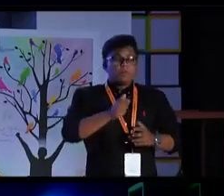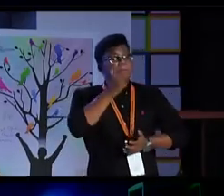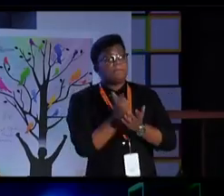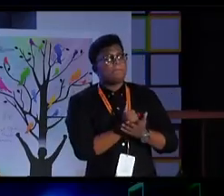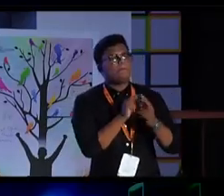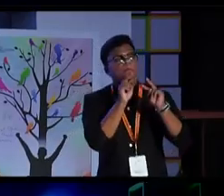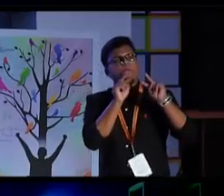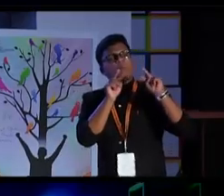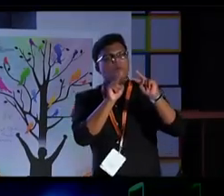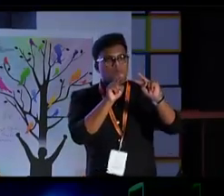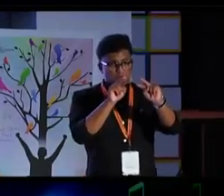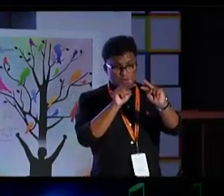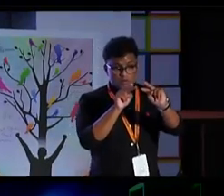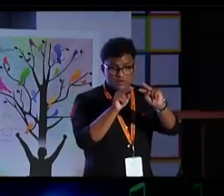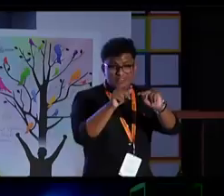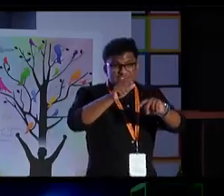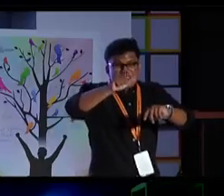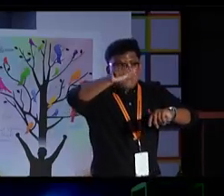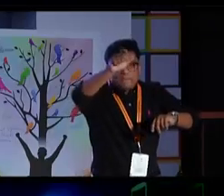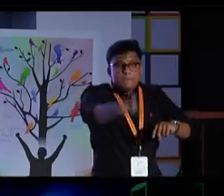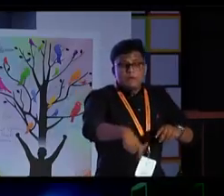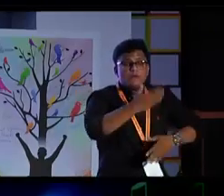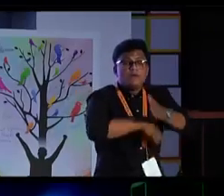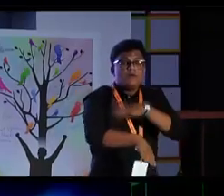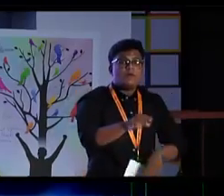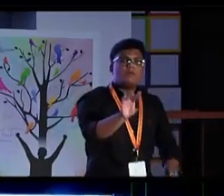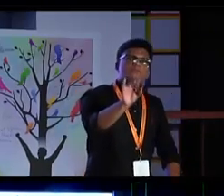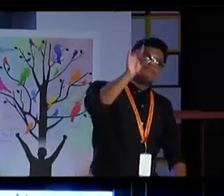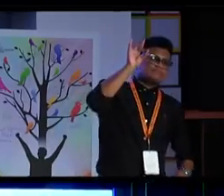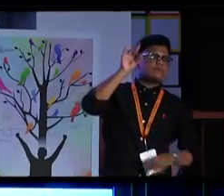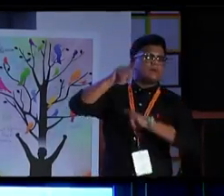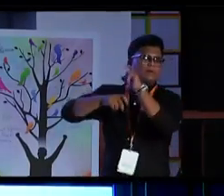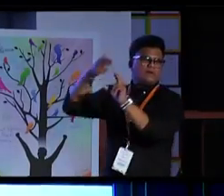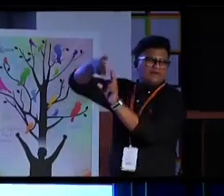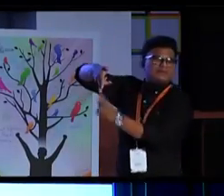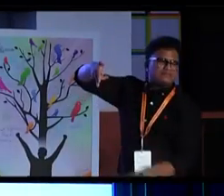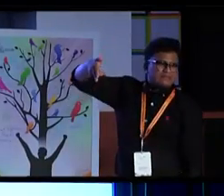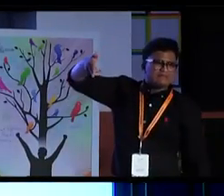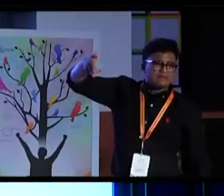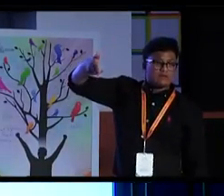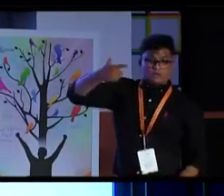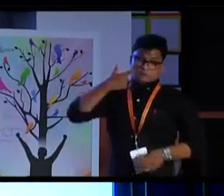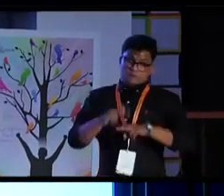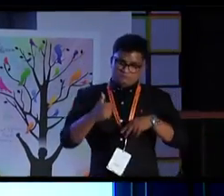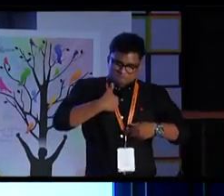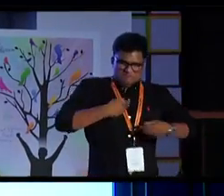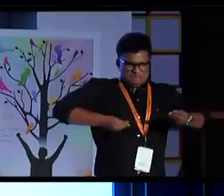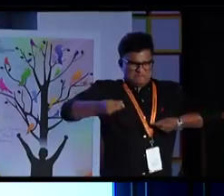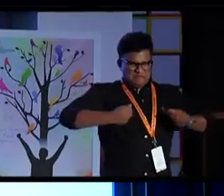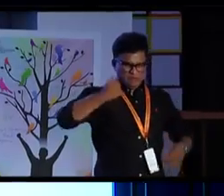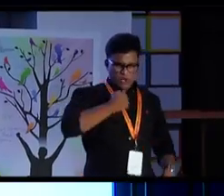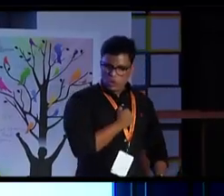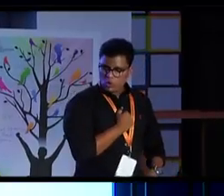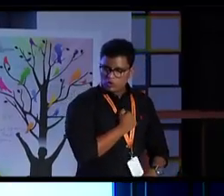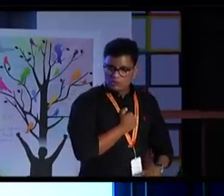at this option of hiring, employing people with disability. If you are an entrepreneur or an innovator, somewhere